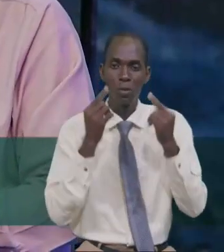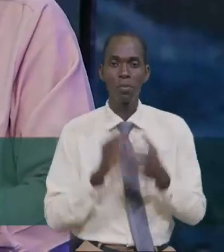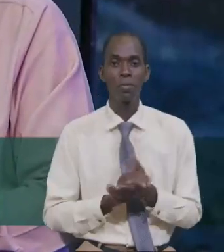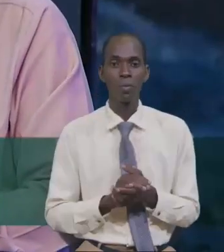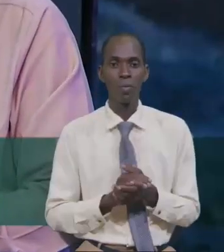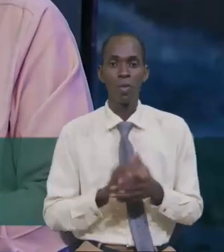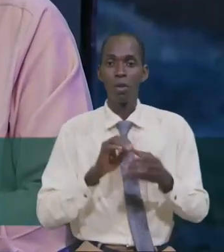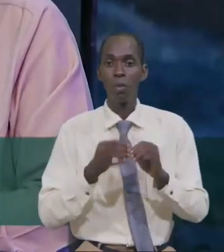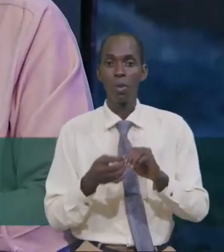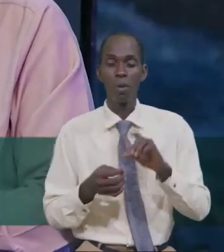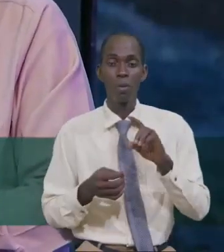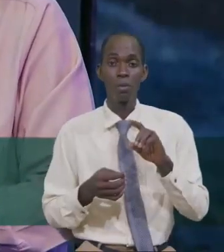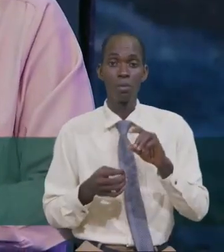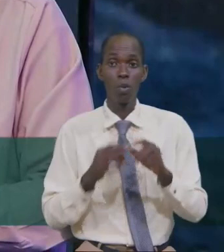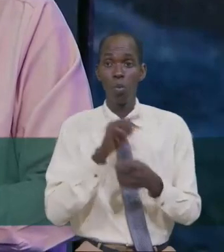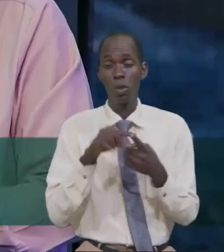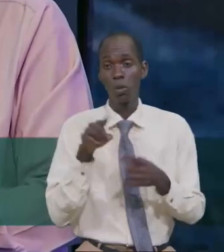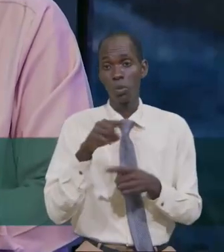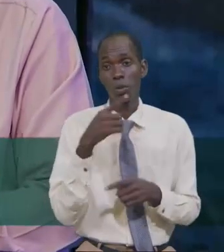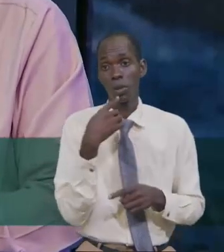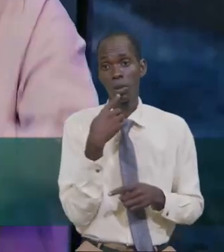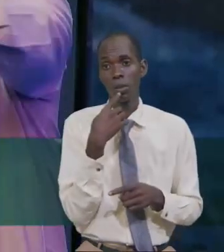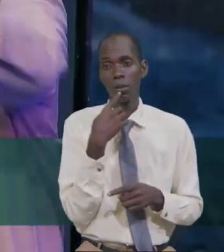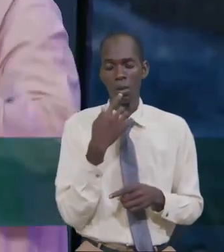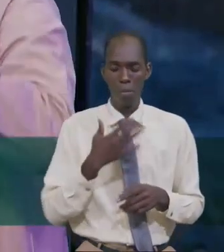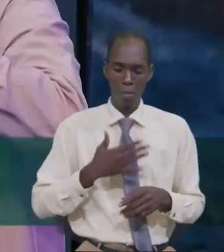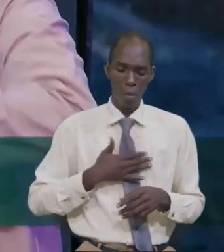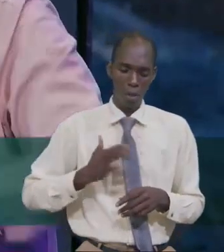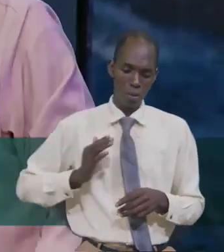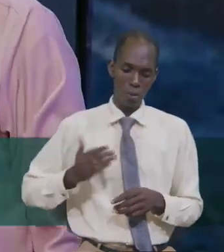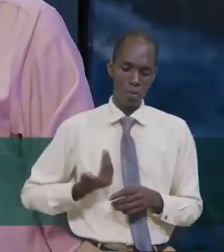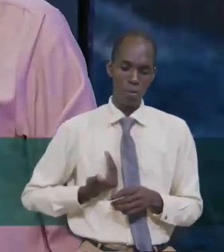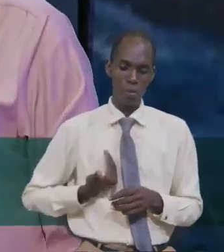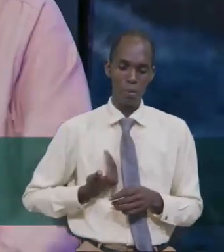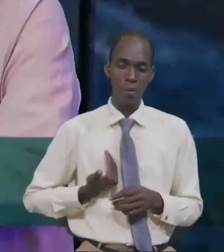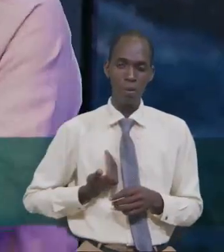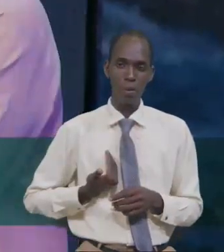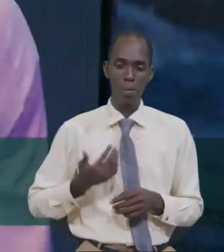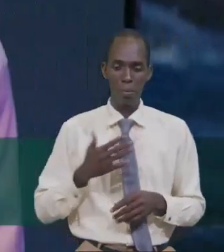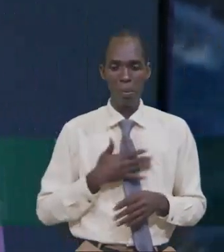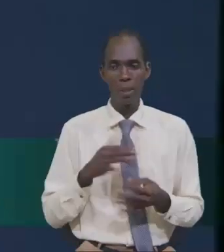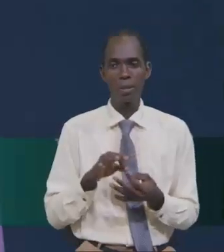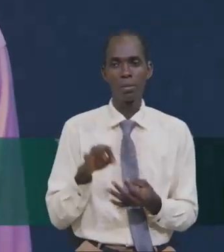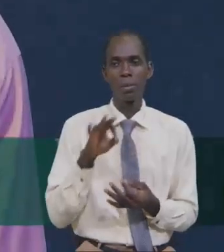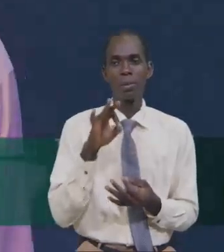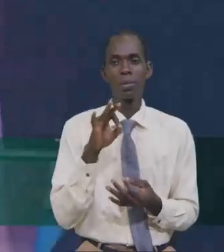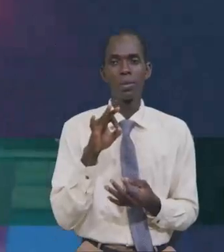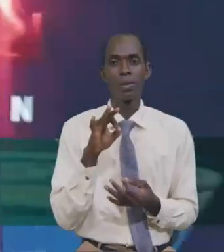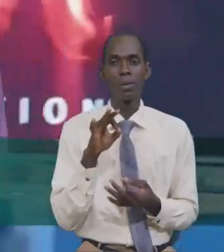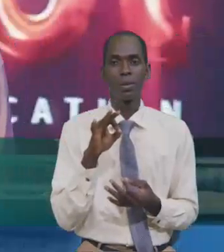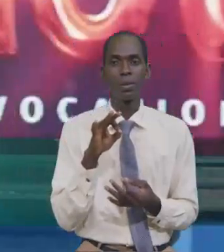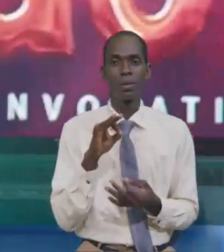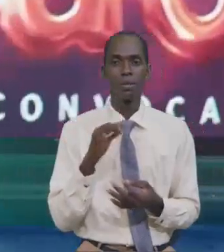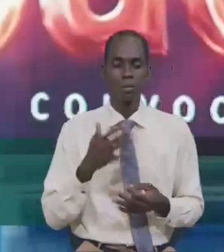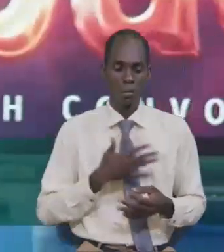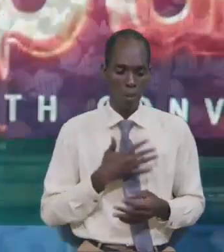spirit, my personality, you mention your name to yourself. Why are you